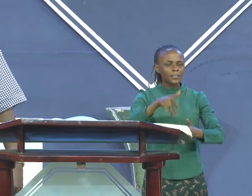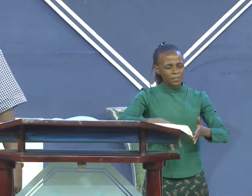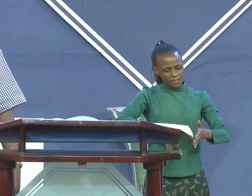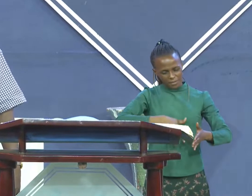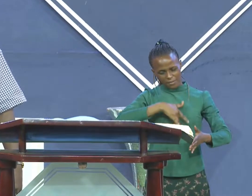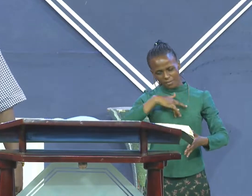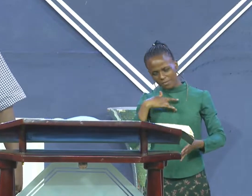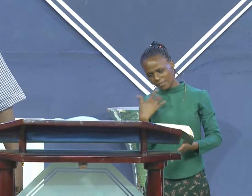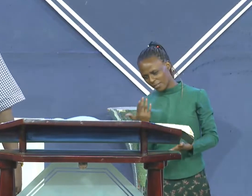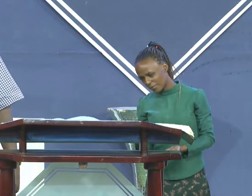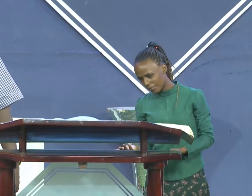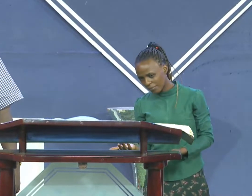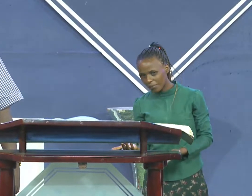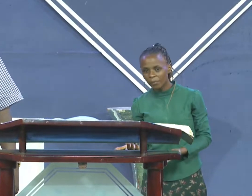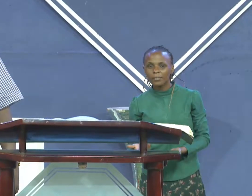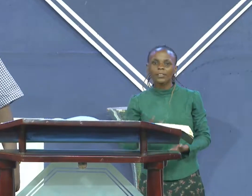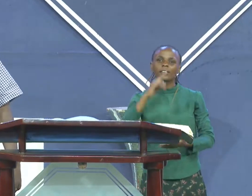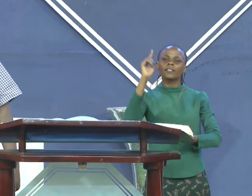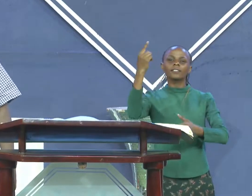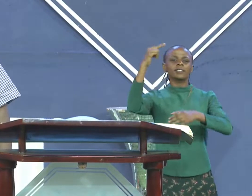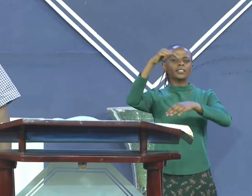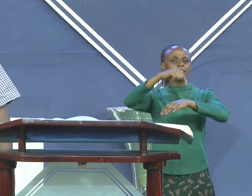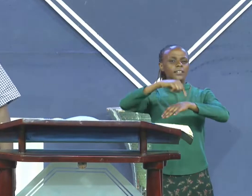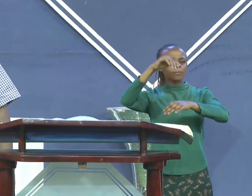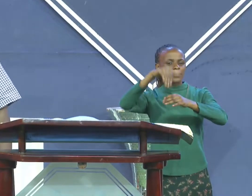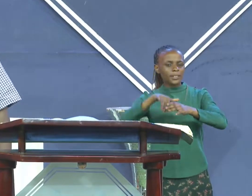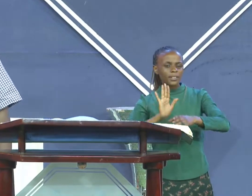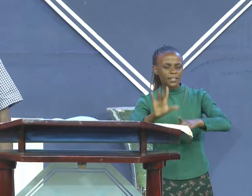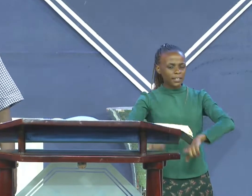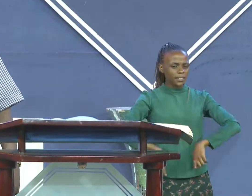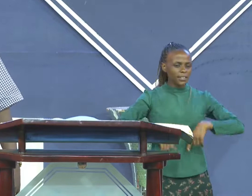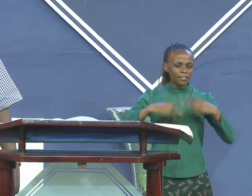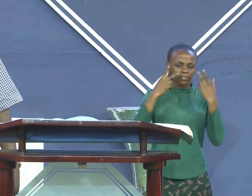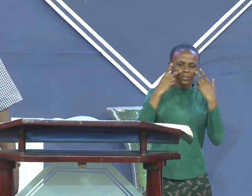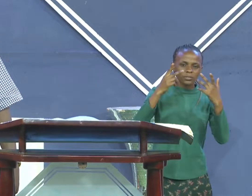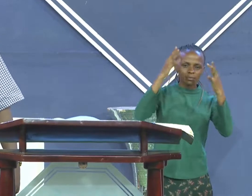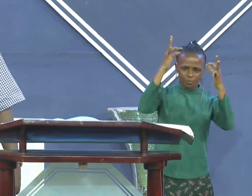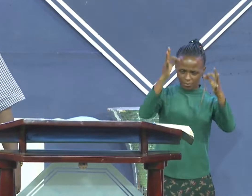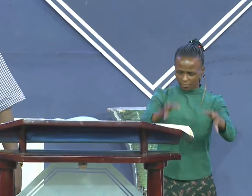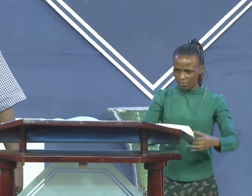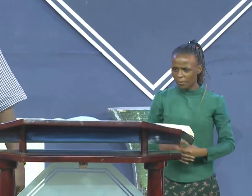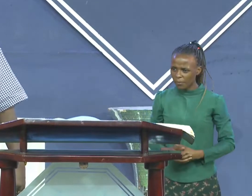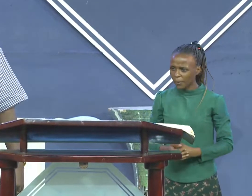For the first time in his life to see things.